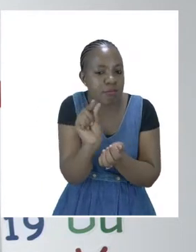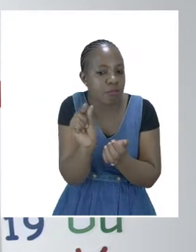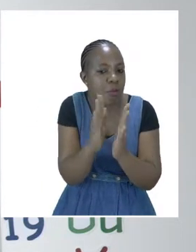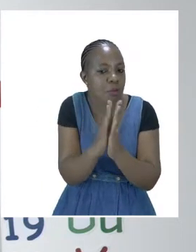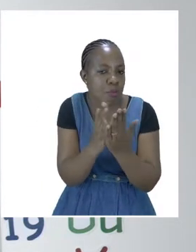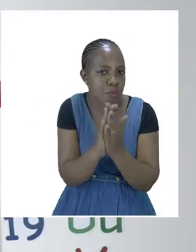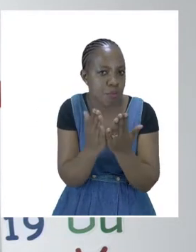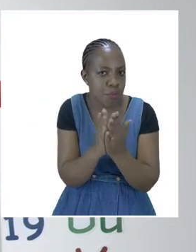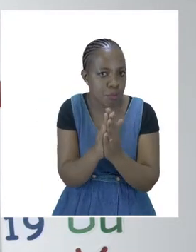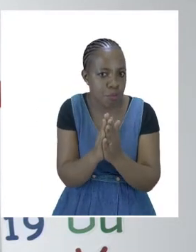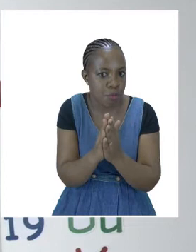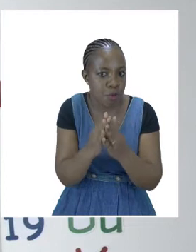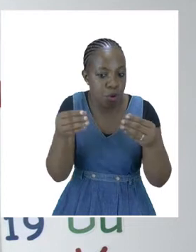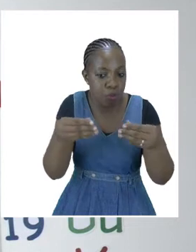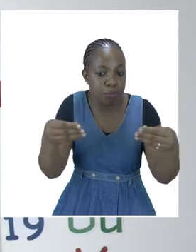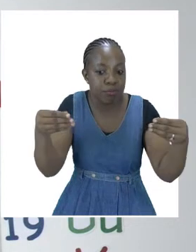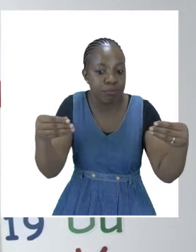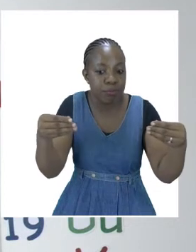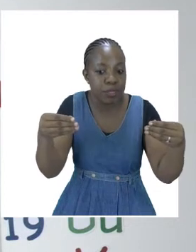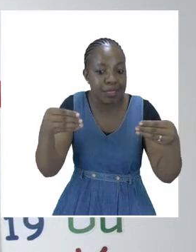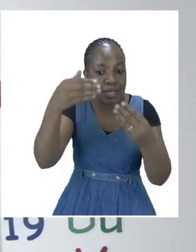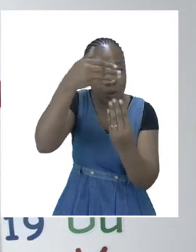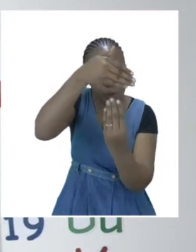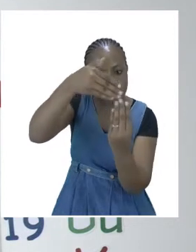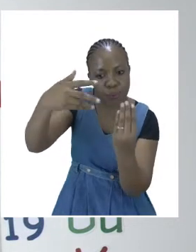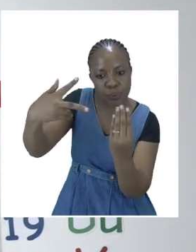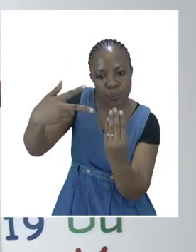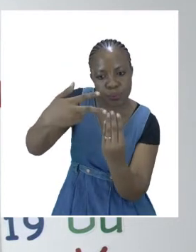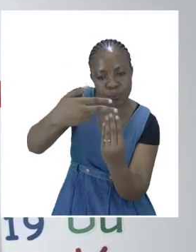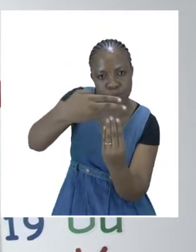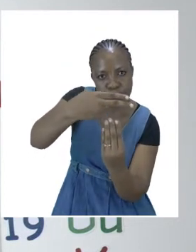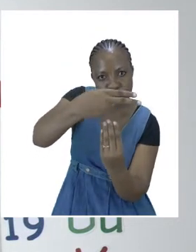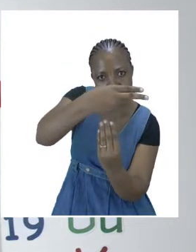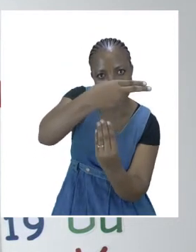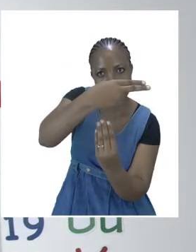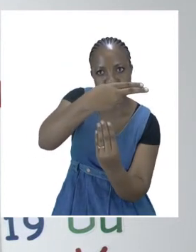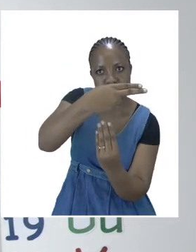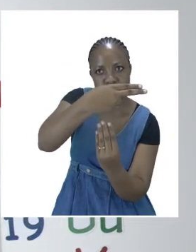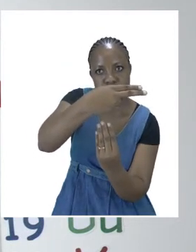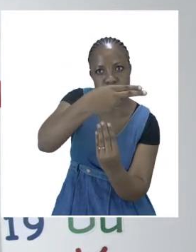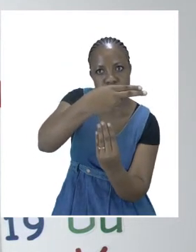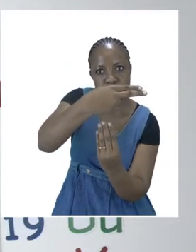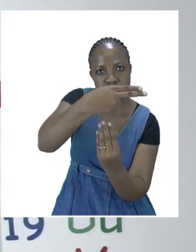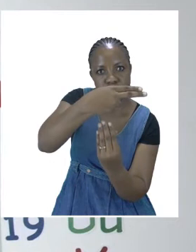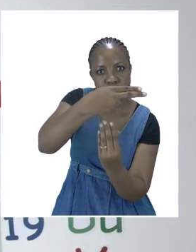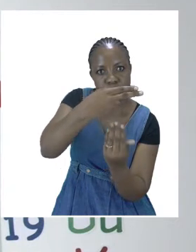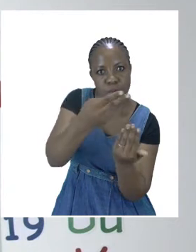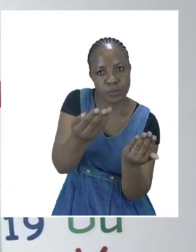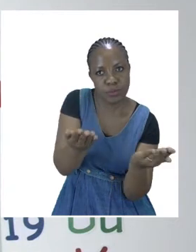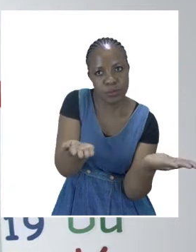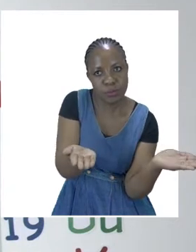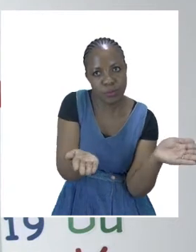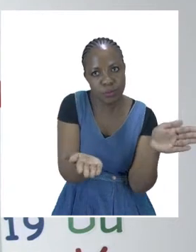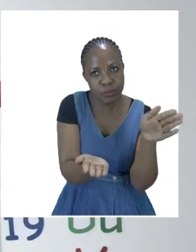booklet. Please cut the top of the lesson booklet with a pair of scissors and fold